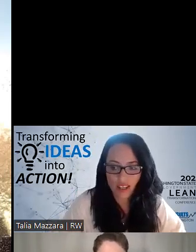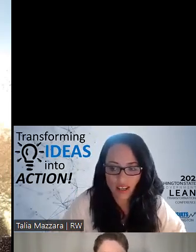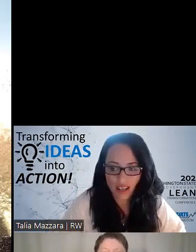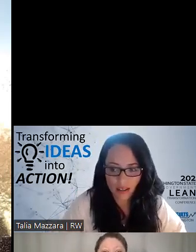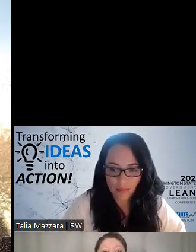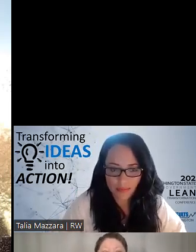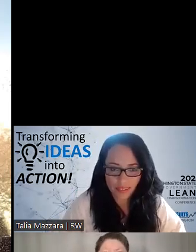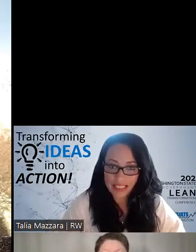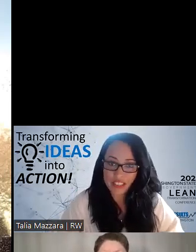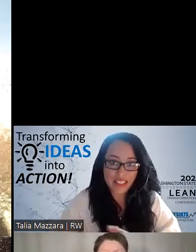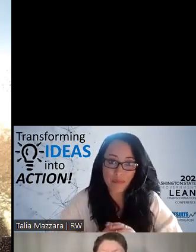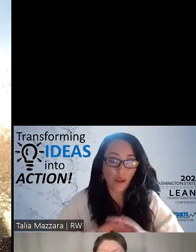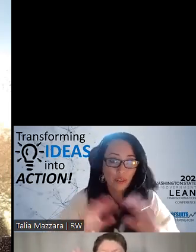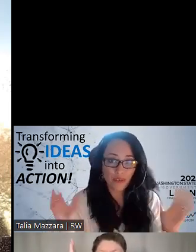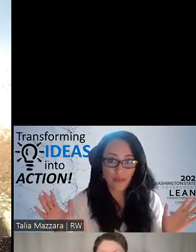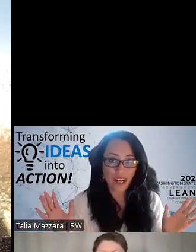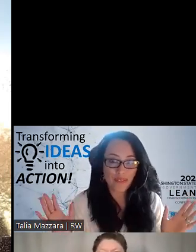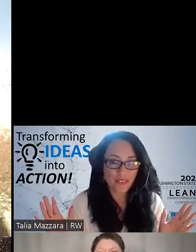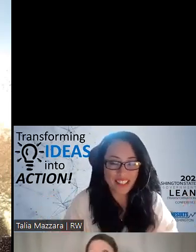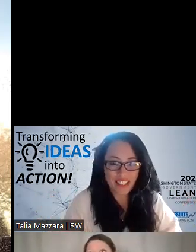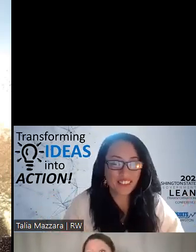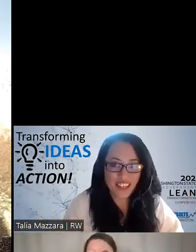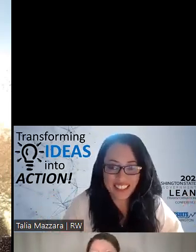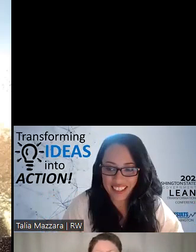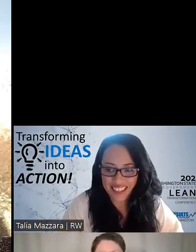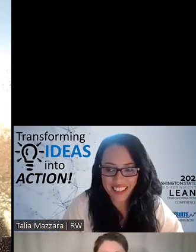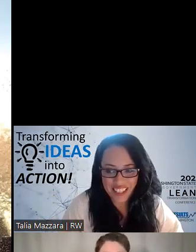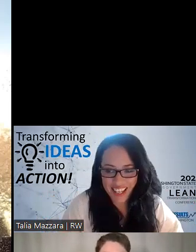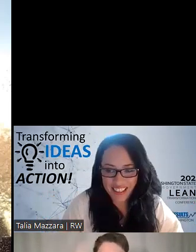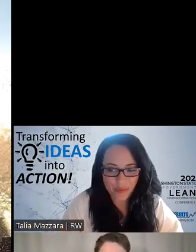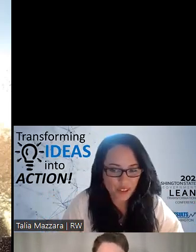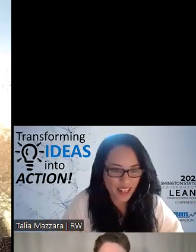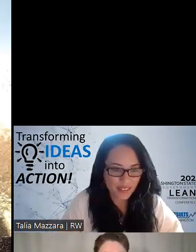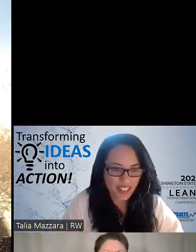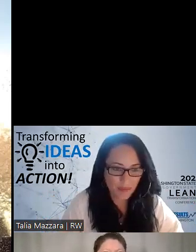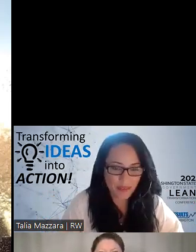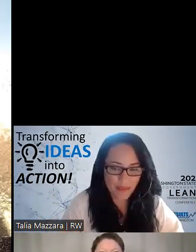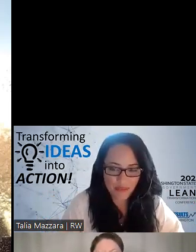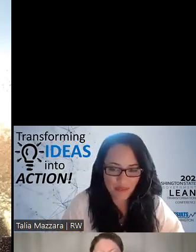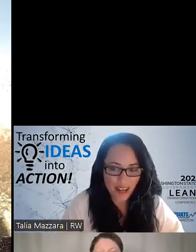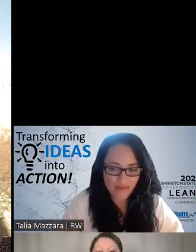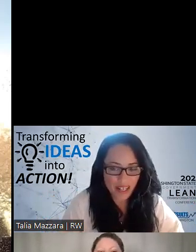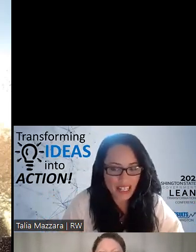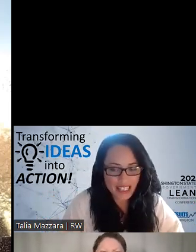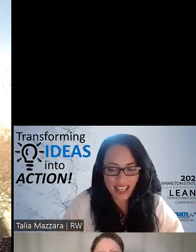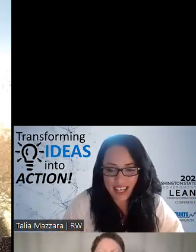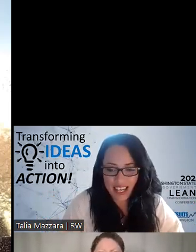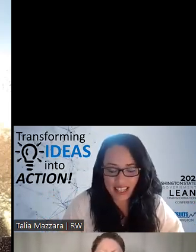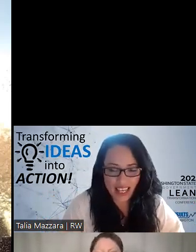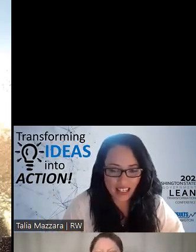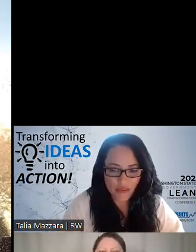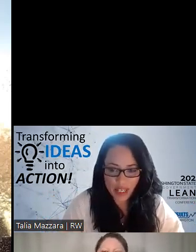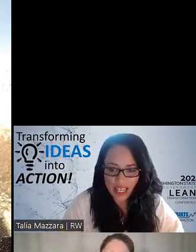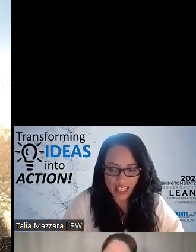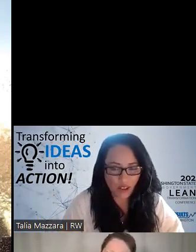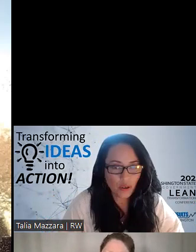presenters, let's just say both of them, for whatever reason, lost internet access, we'll try to reach them on the back for 5 minutes. And